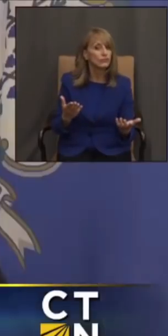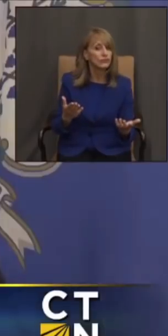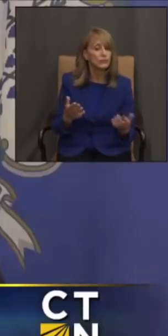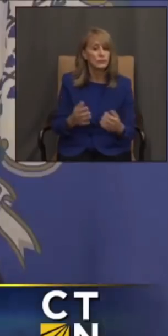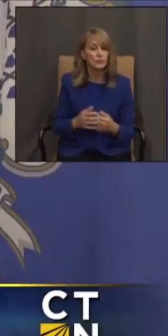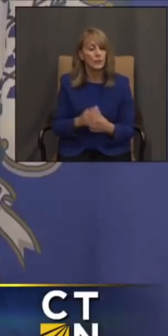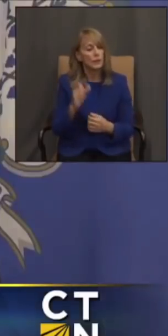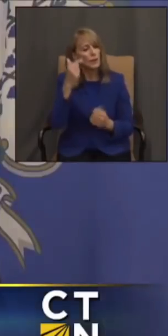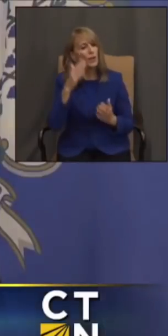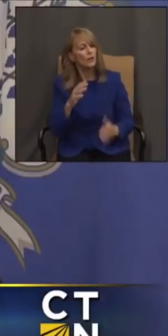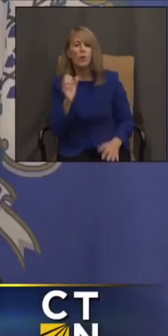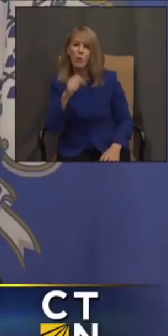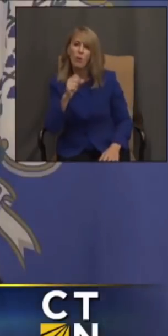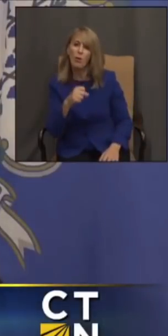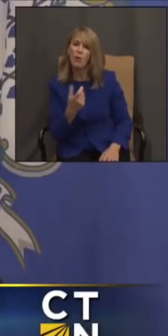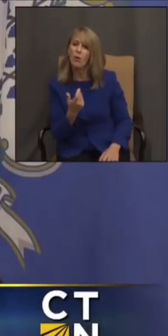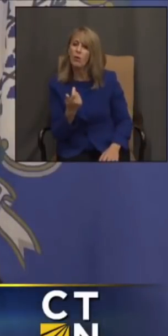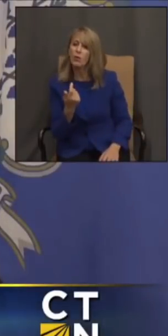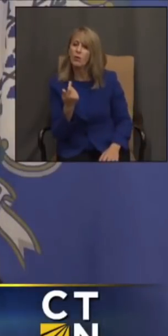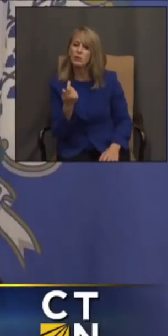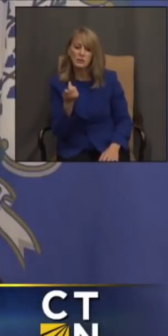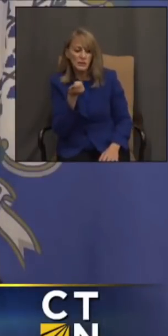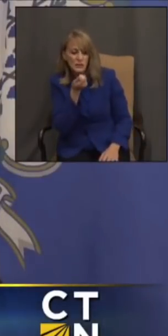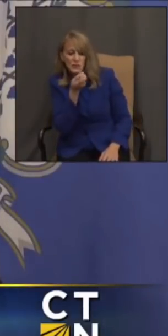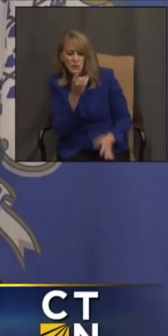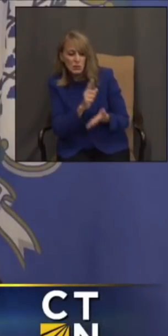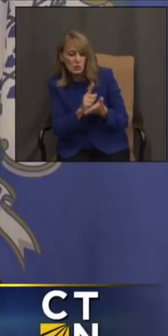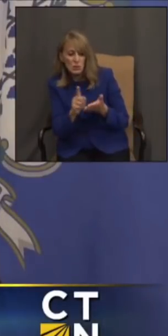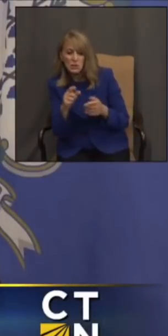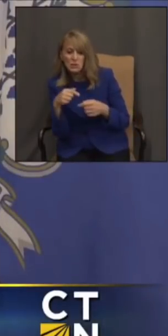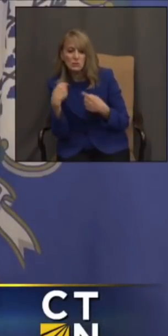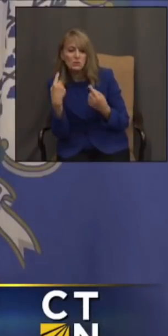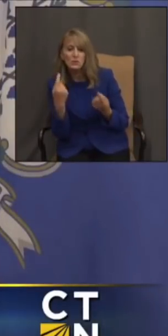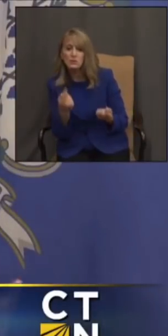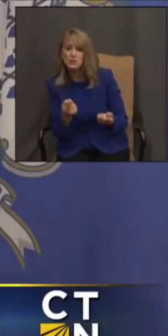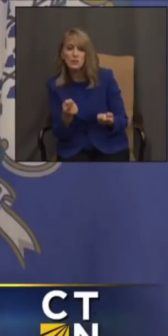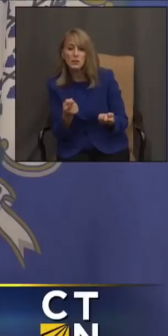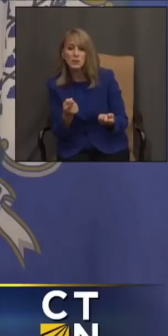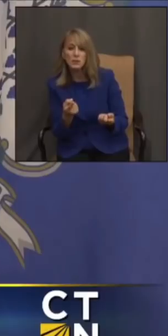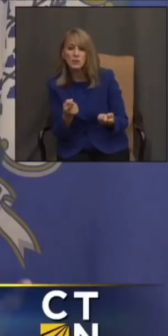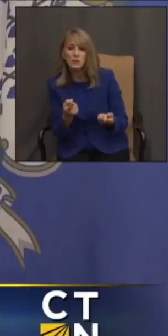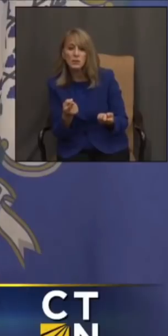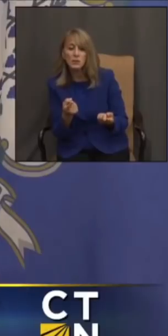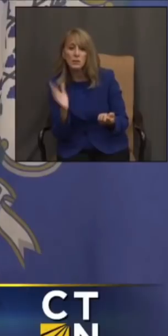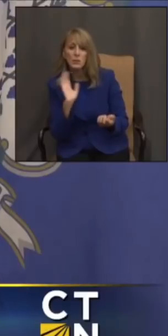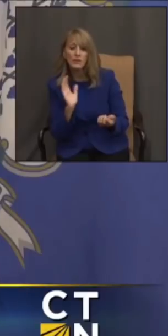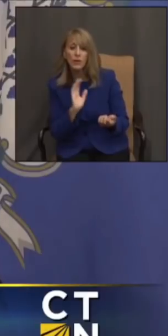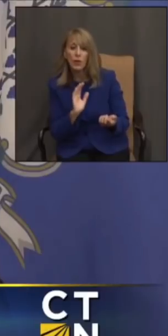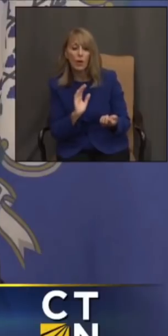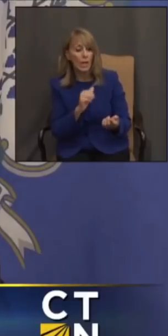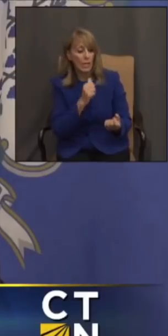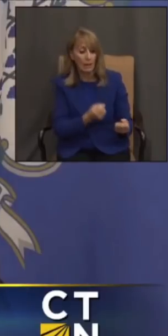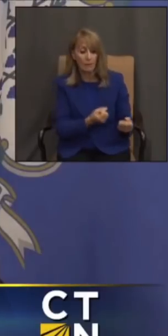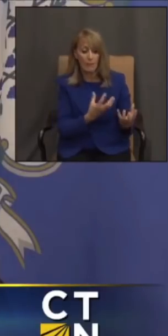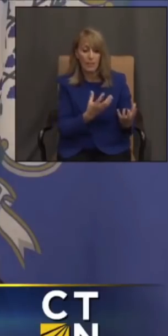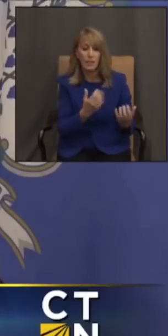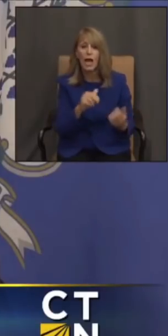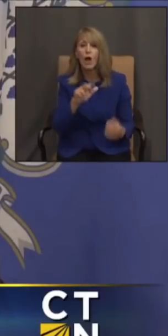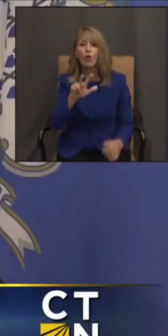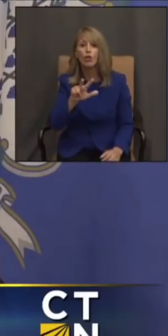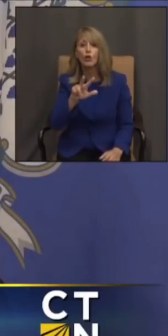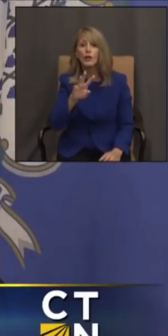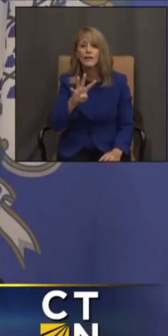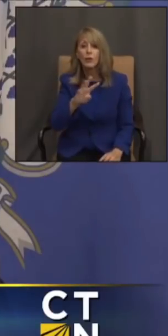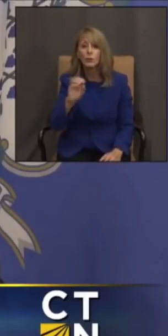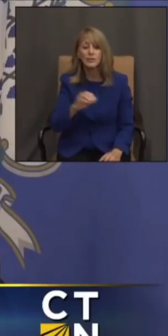I think so. I mean, it's only been a couple of weeks, and we went from very low to 34%, 16